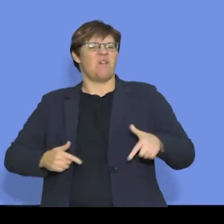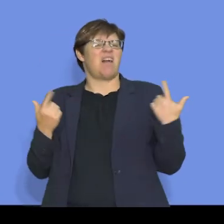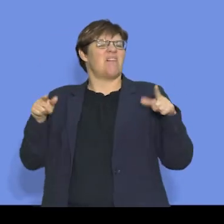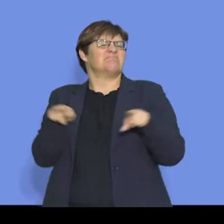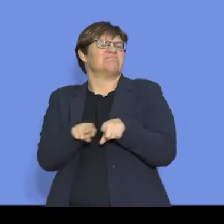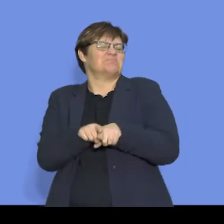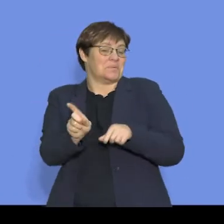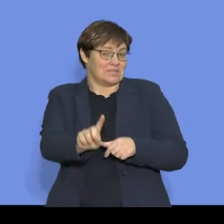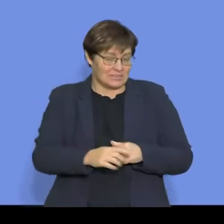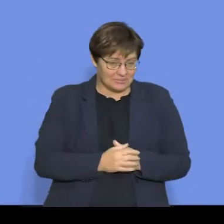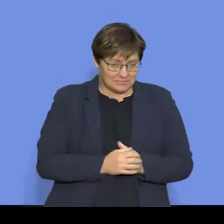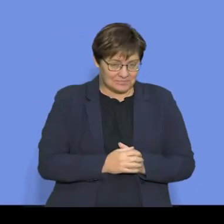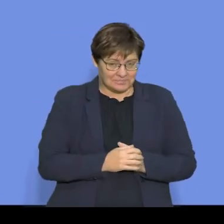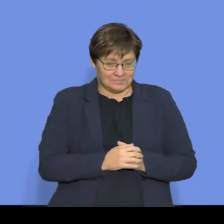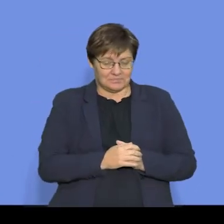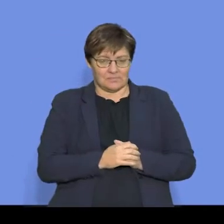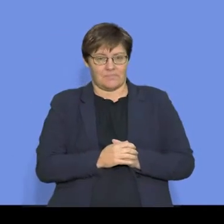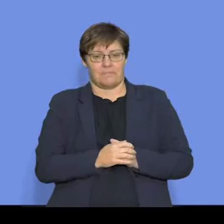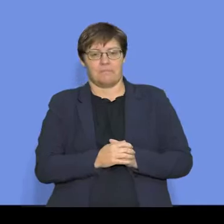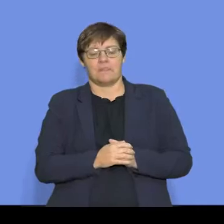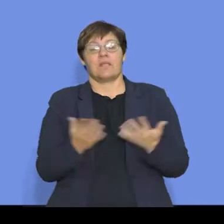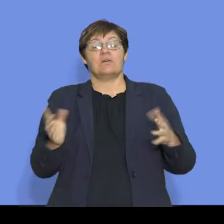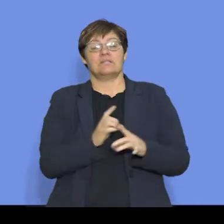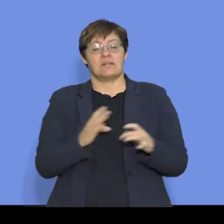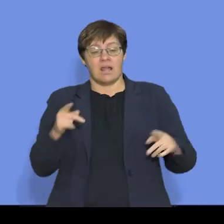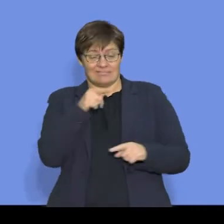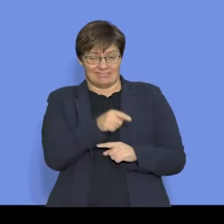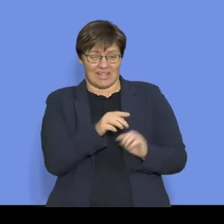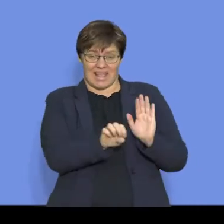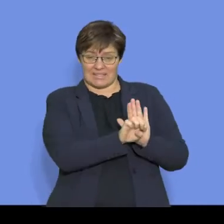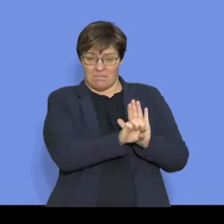in the past. We started off with this